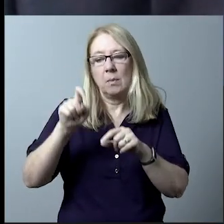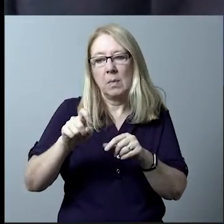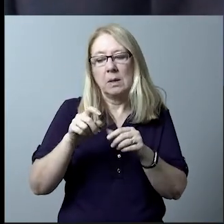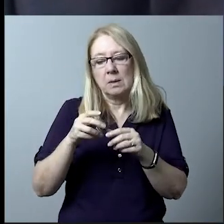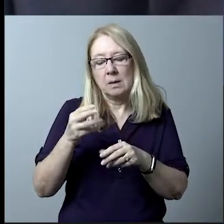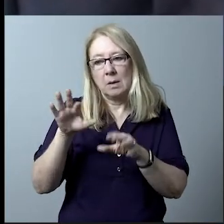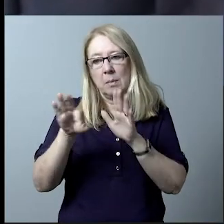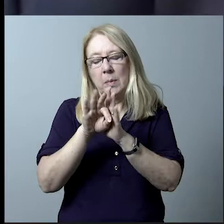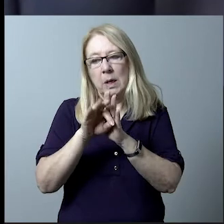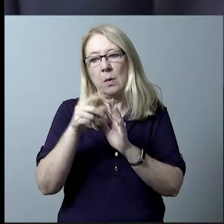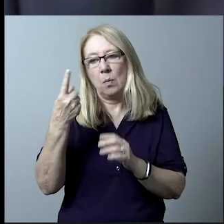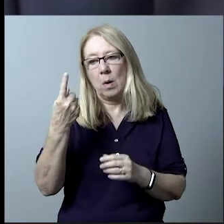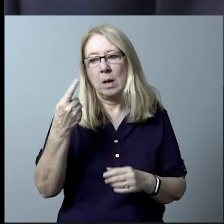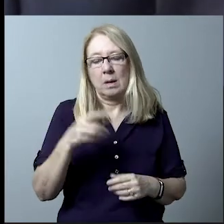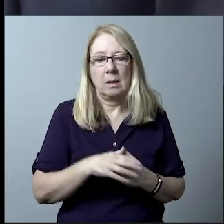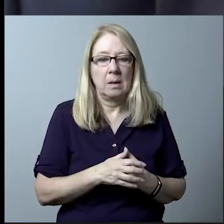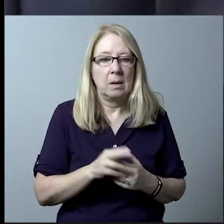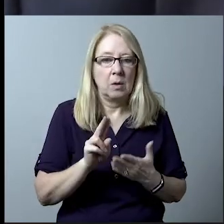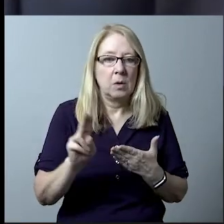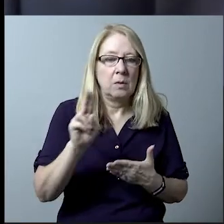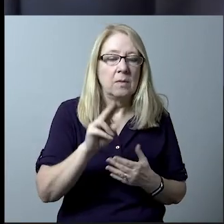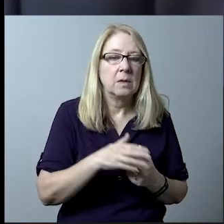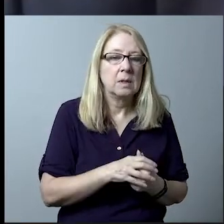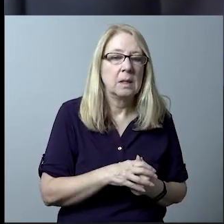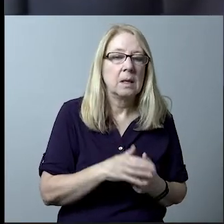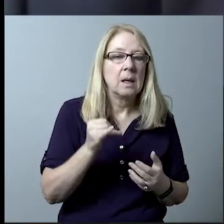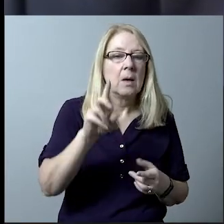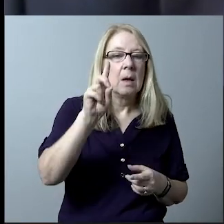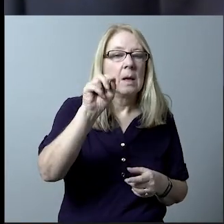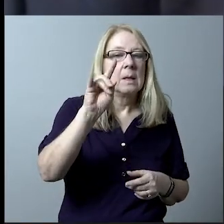All right, so the process stays the same there. Okay.